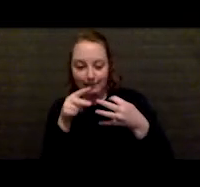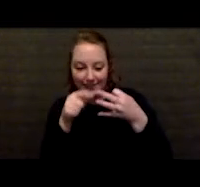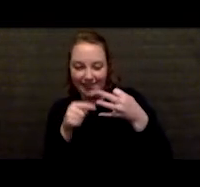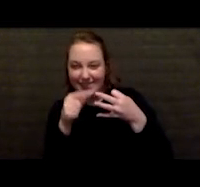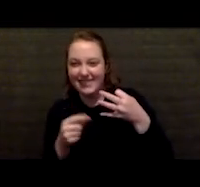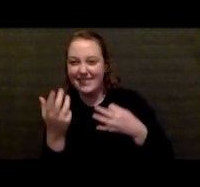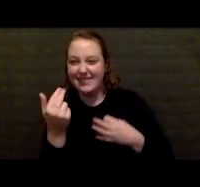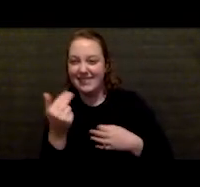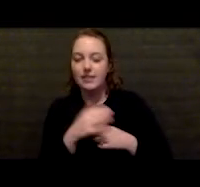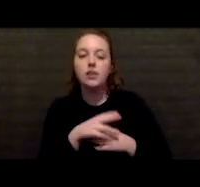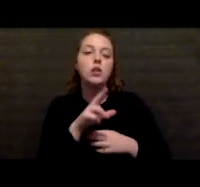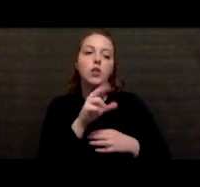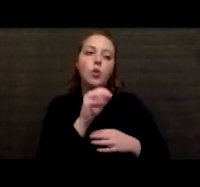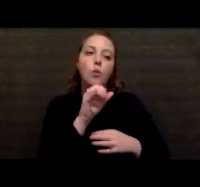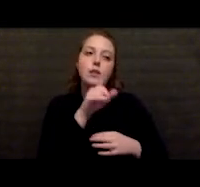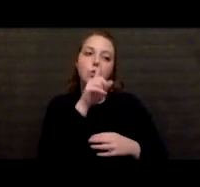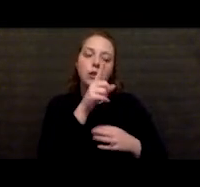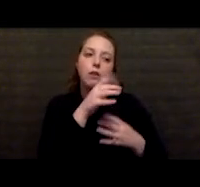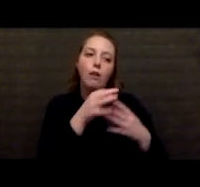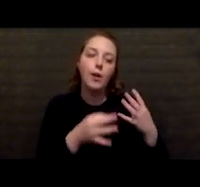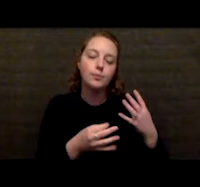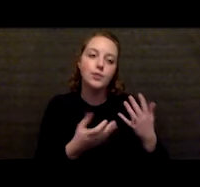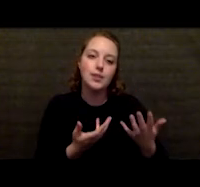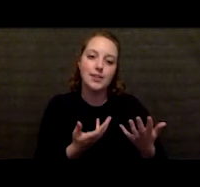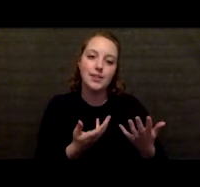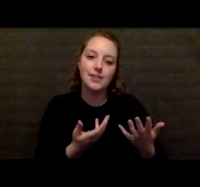No, it's a real option.